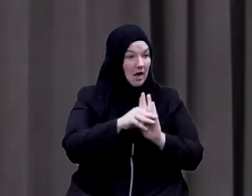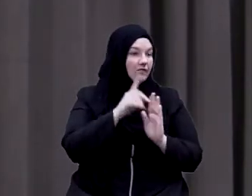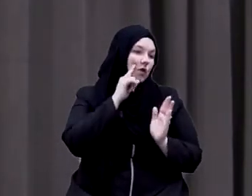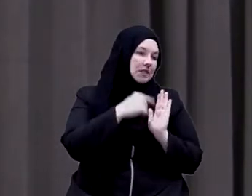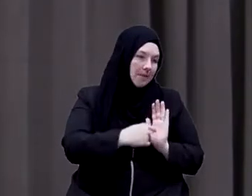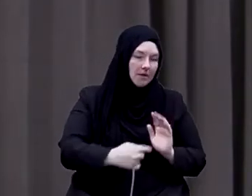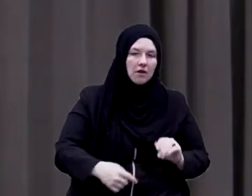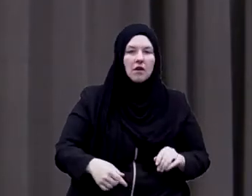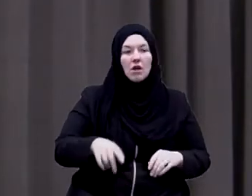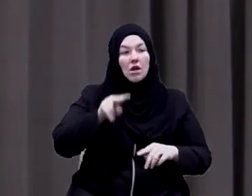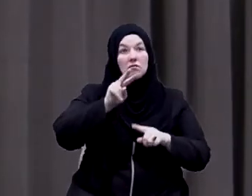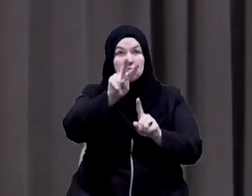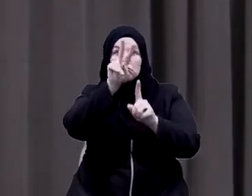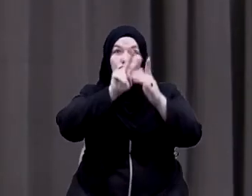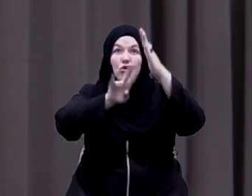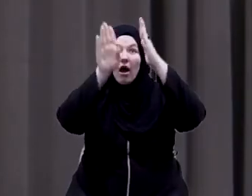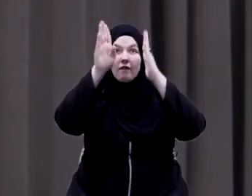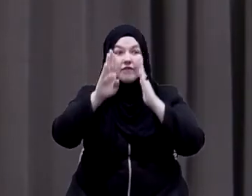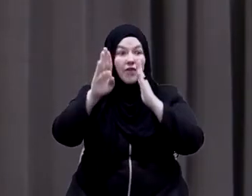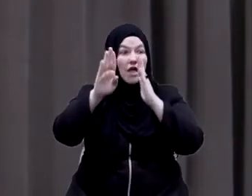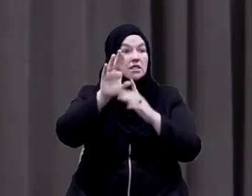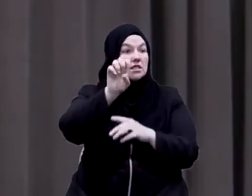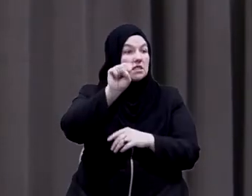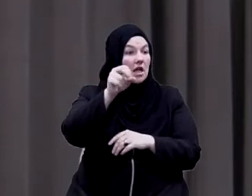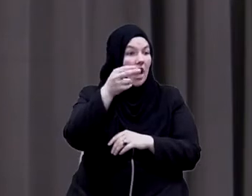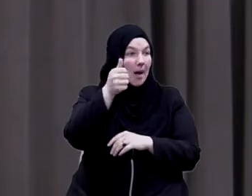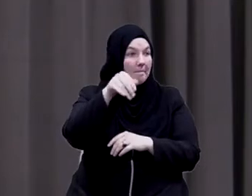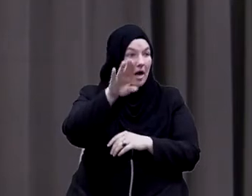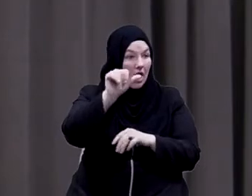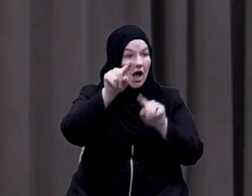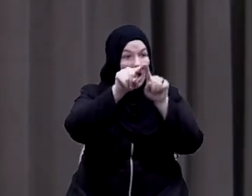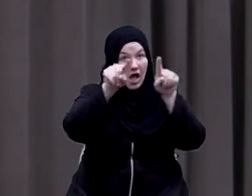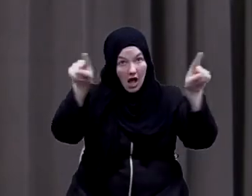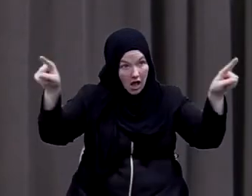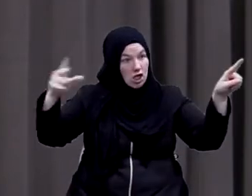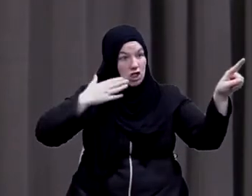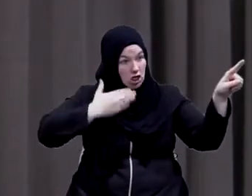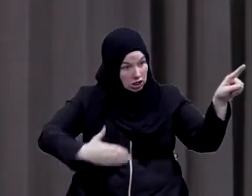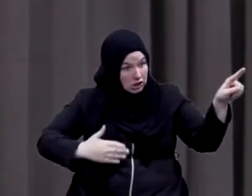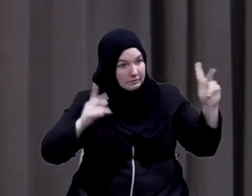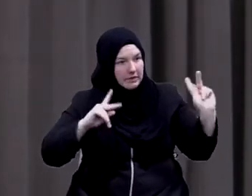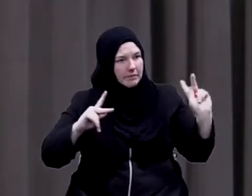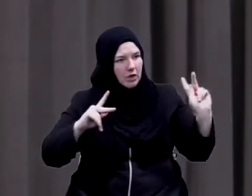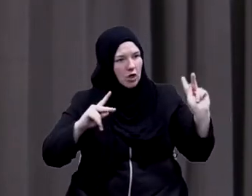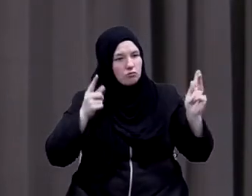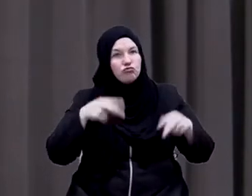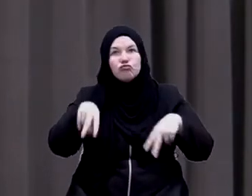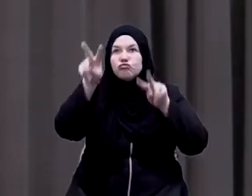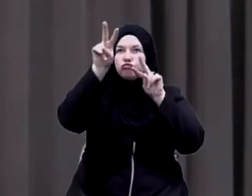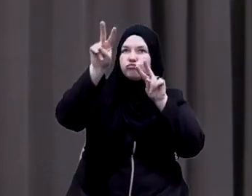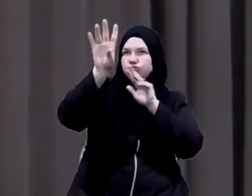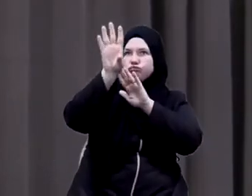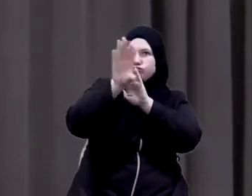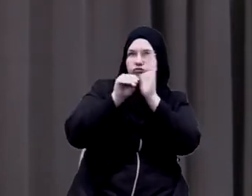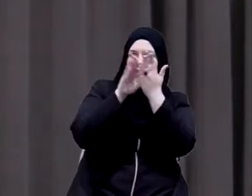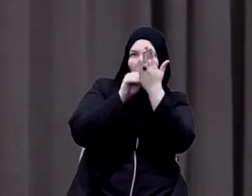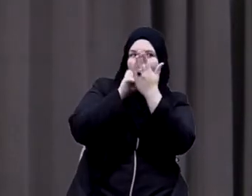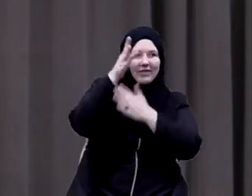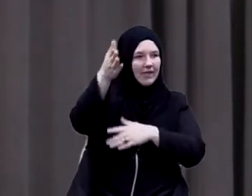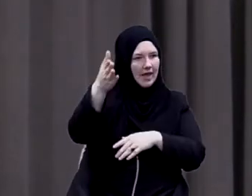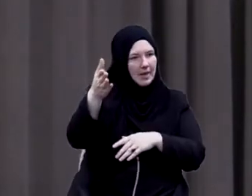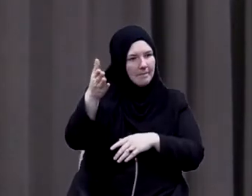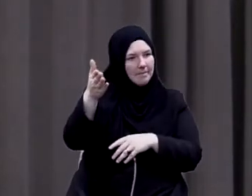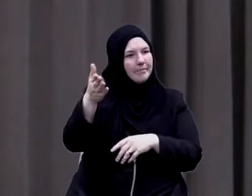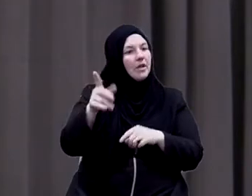looking at is the role models that are fit for the Western society, and they are great models. I'm